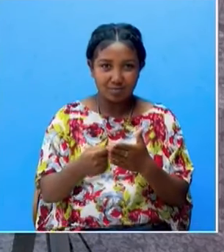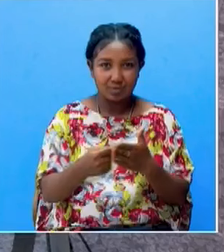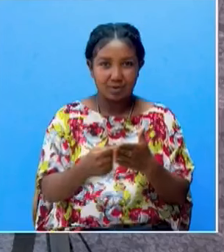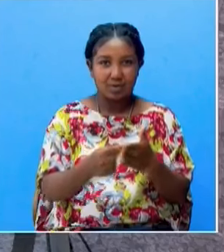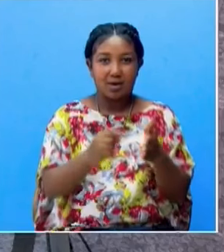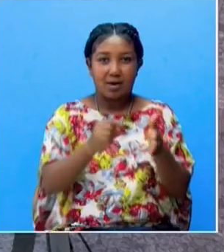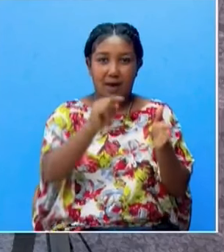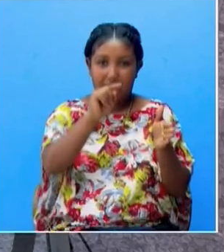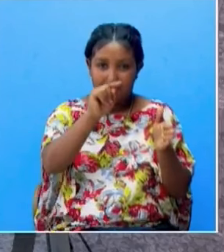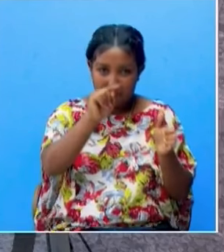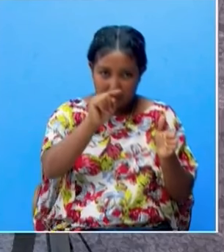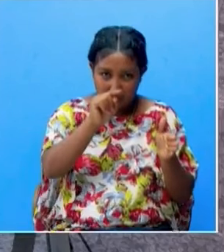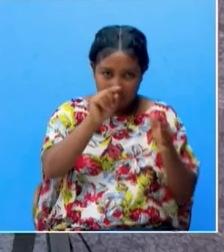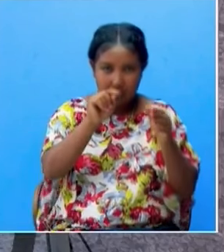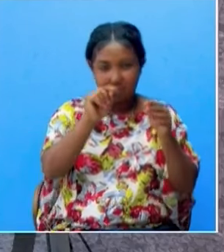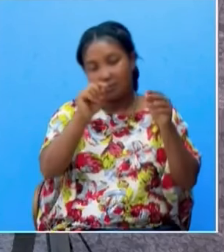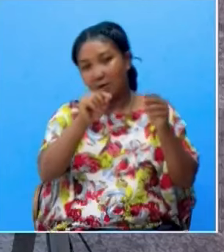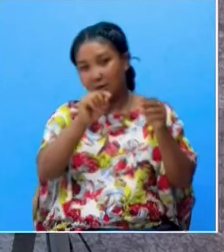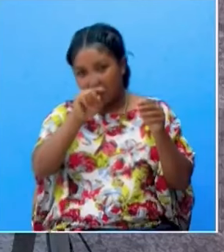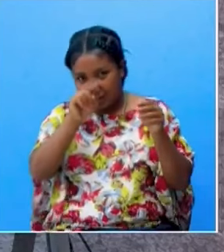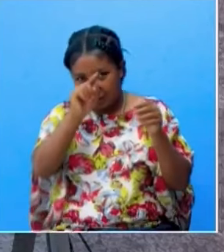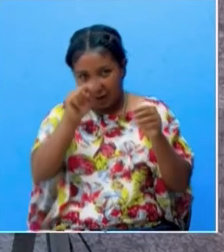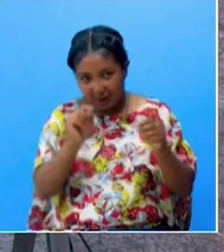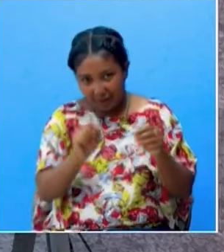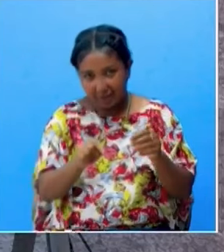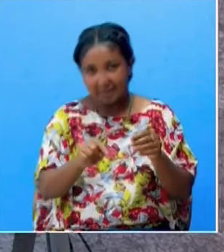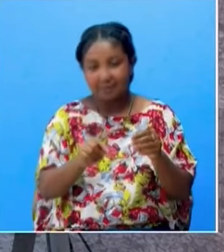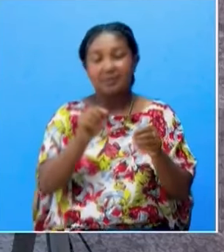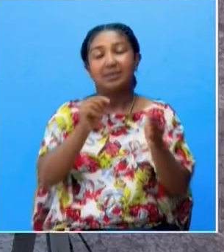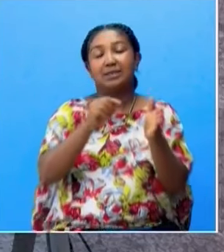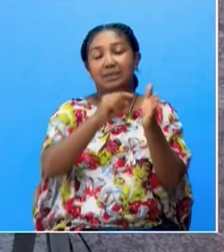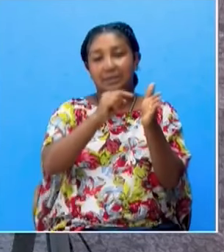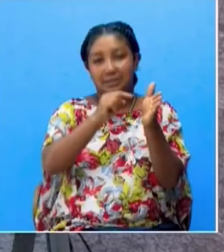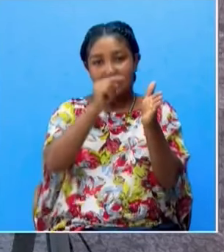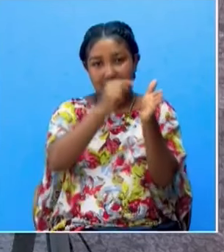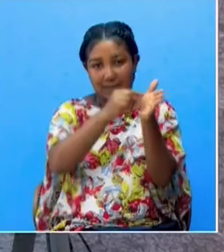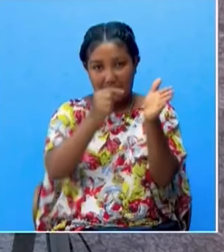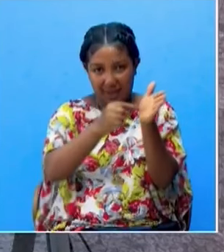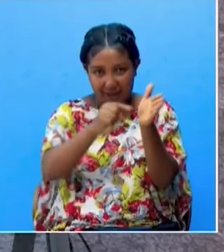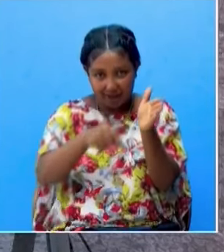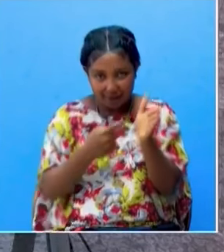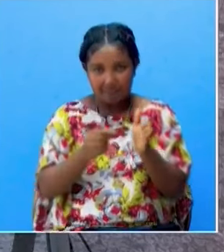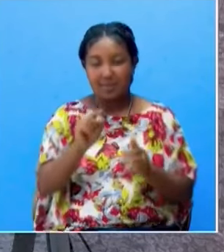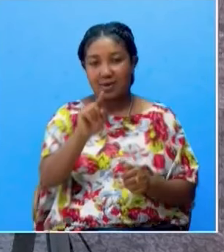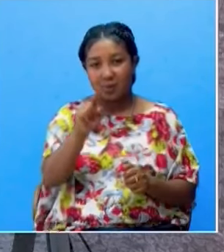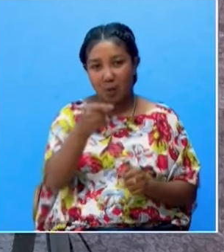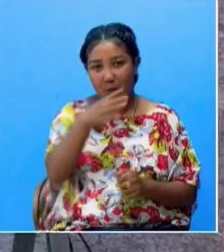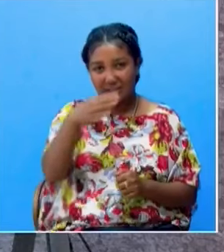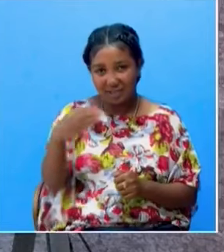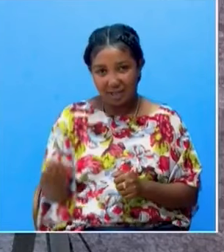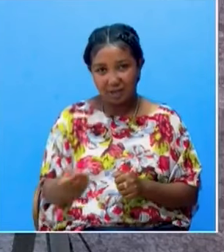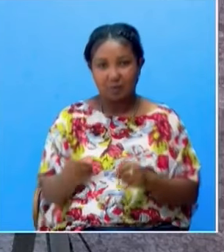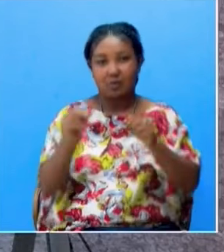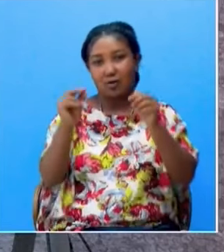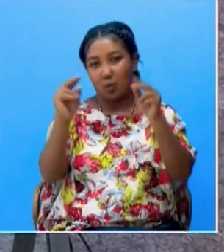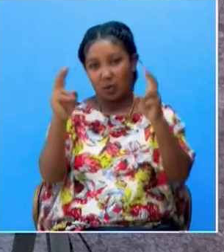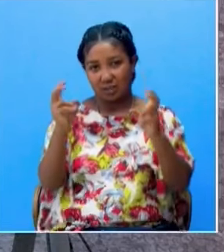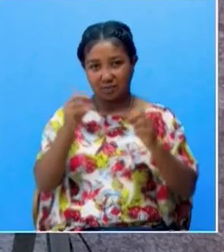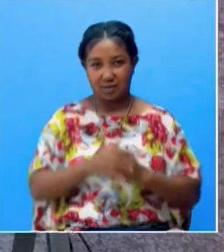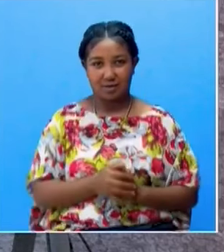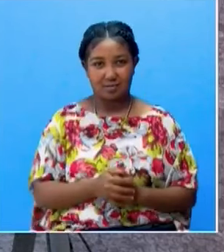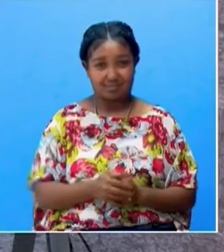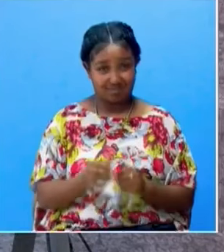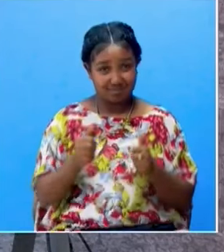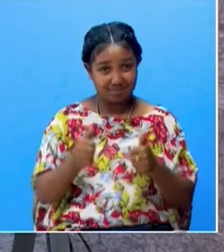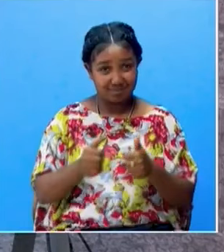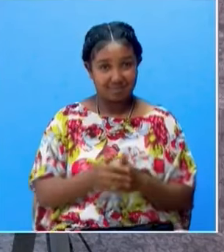apostrophe, colon, semicolon, commas, and quotation mark. Isn't